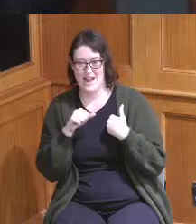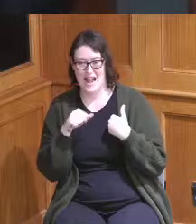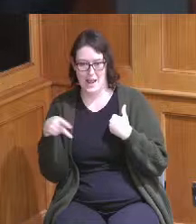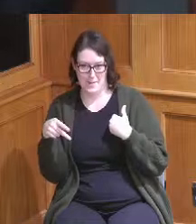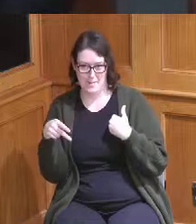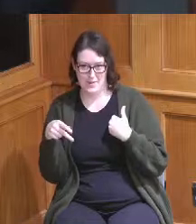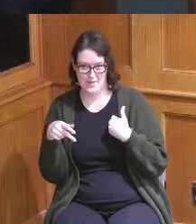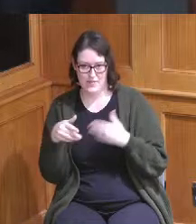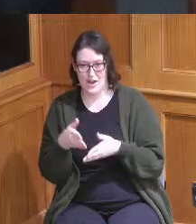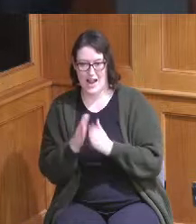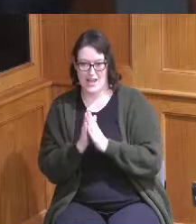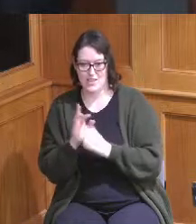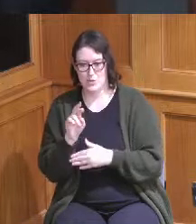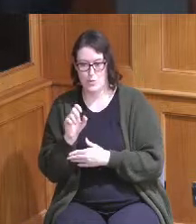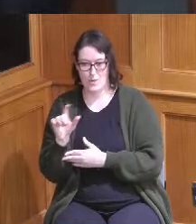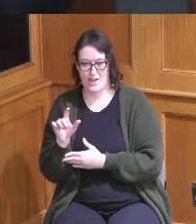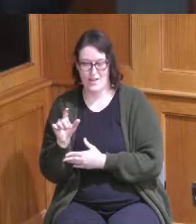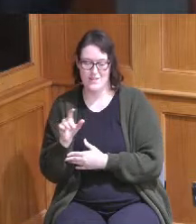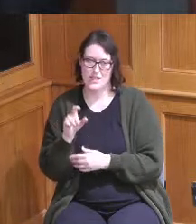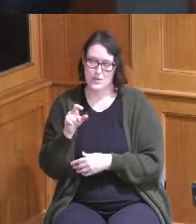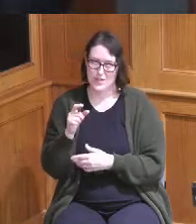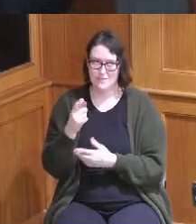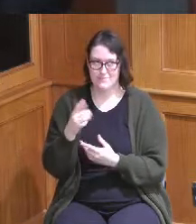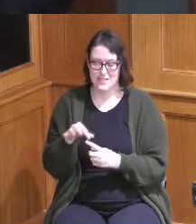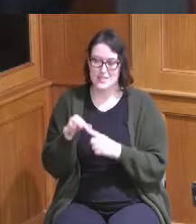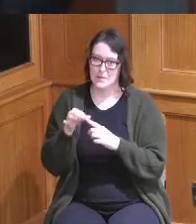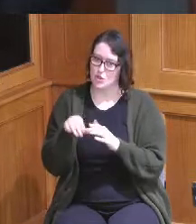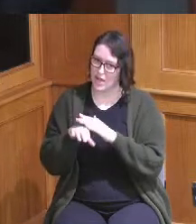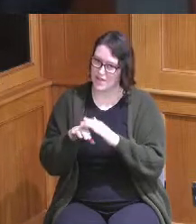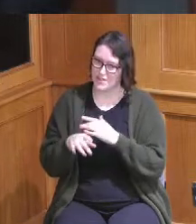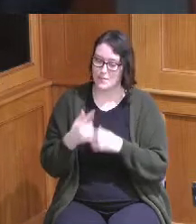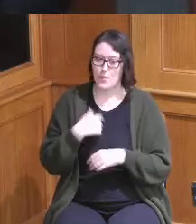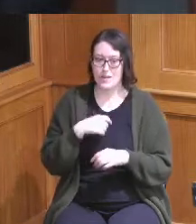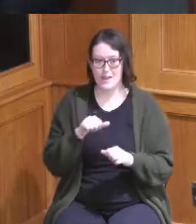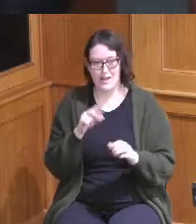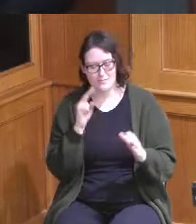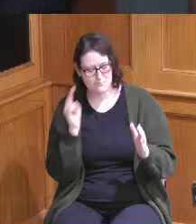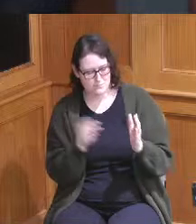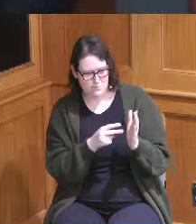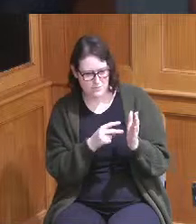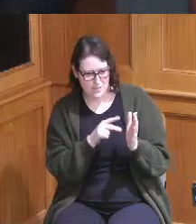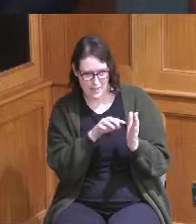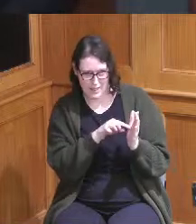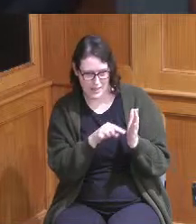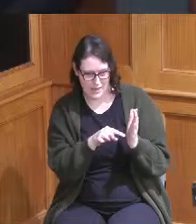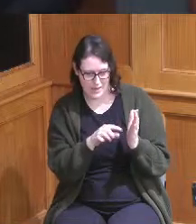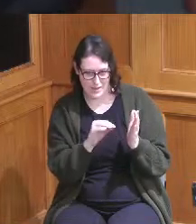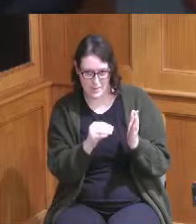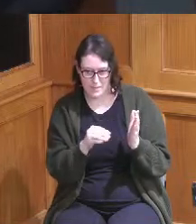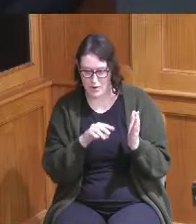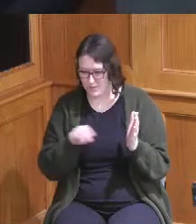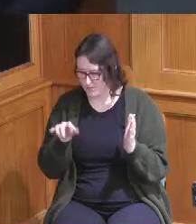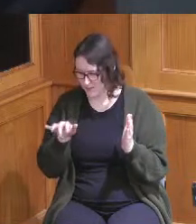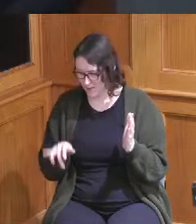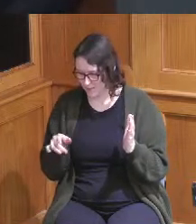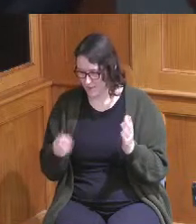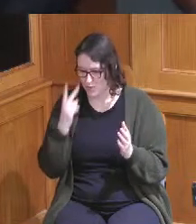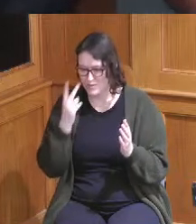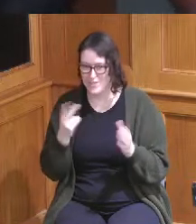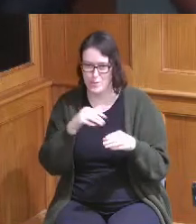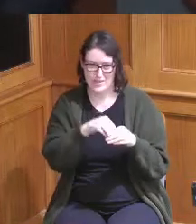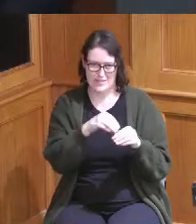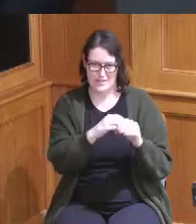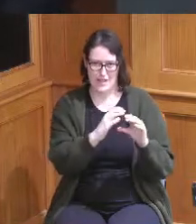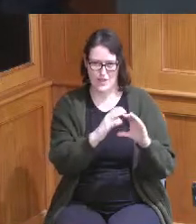You have to have a reason to have access to it. We can enter that code, and it gives us all the information about what's in that car. And so on any car hauling